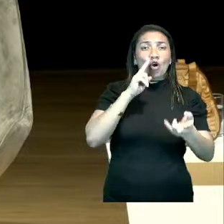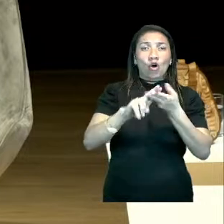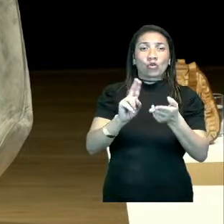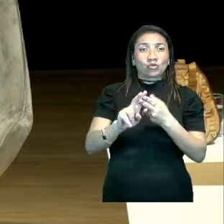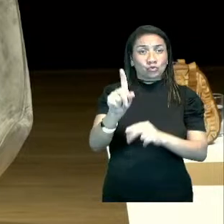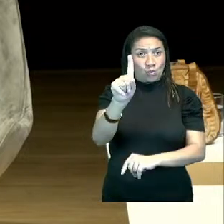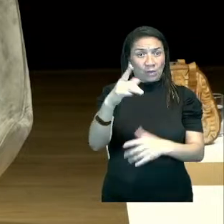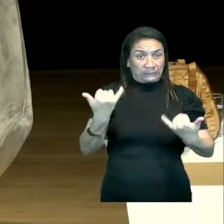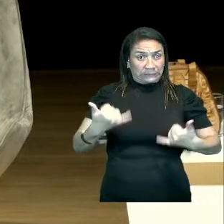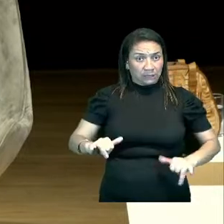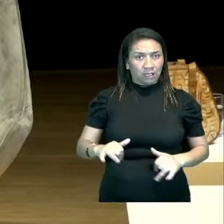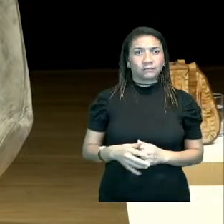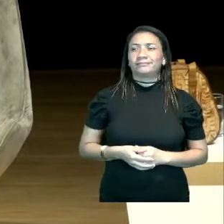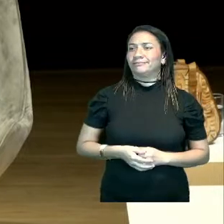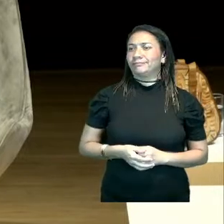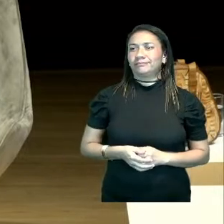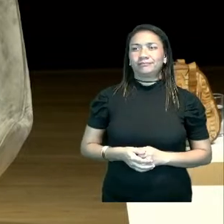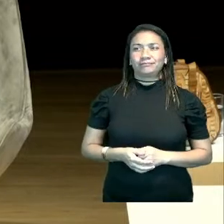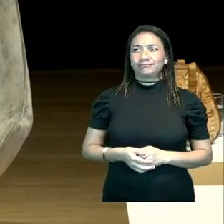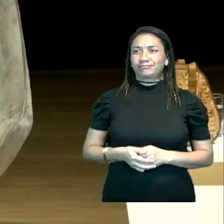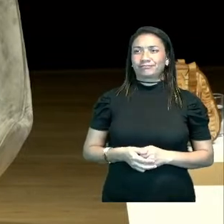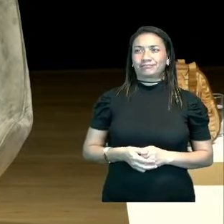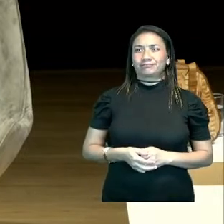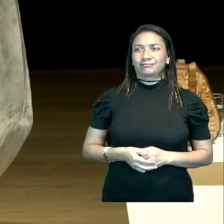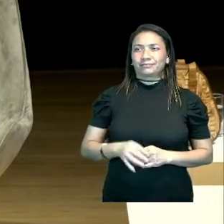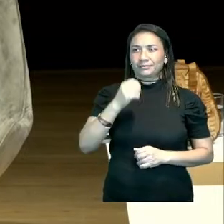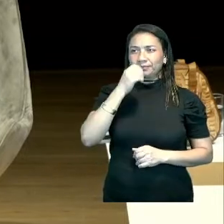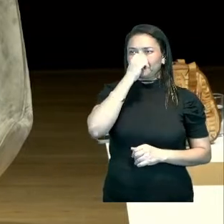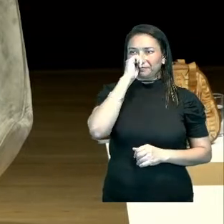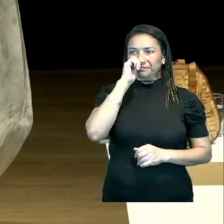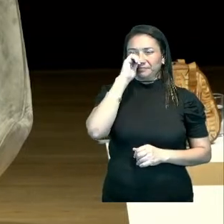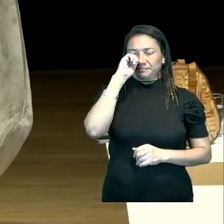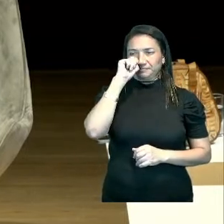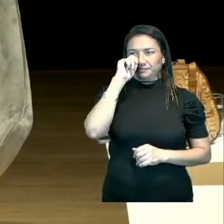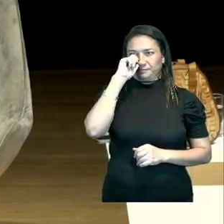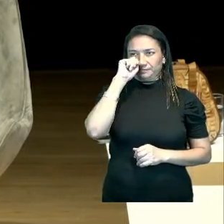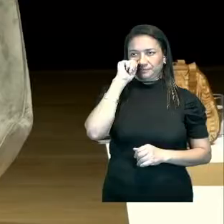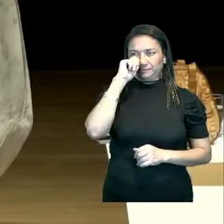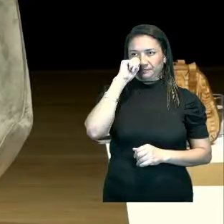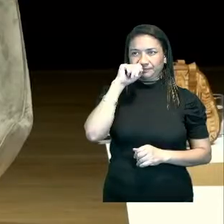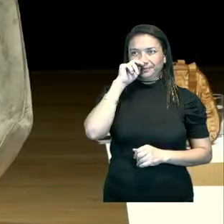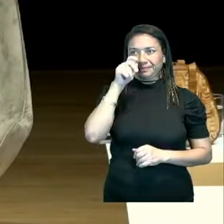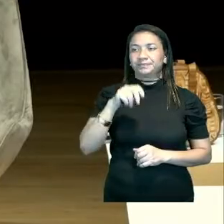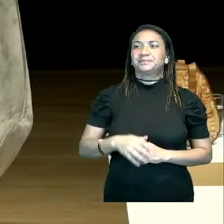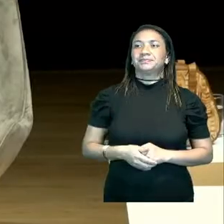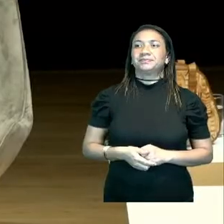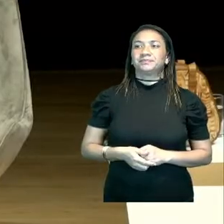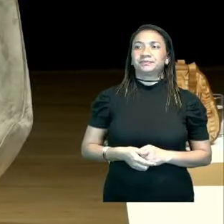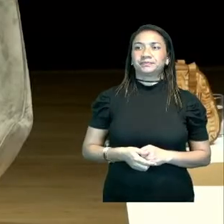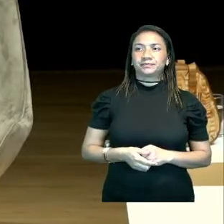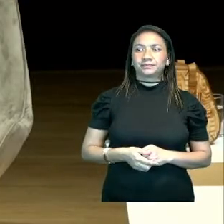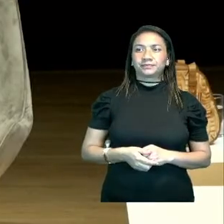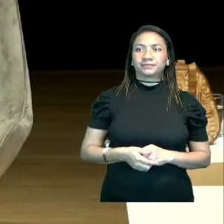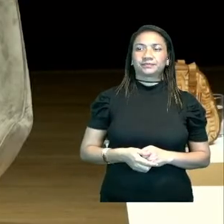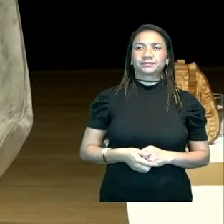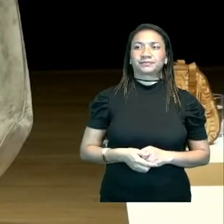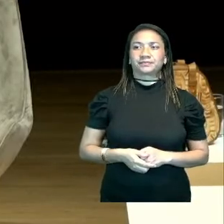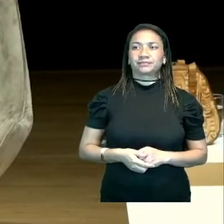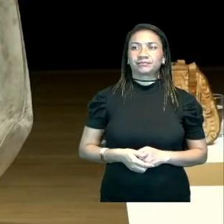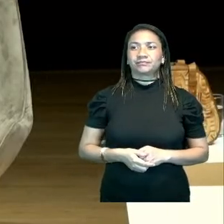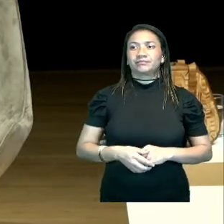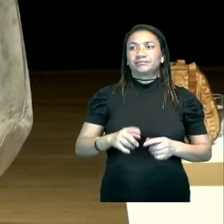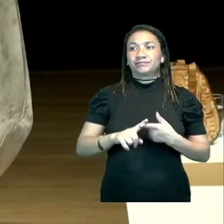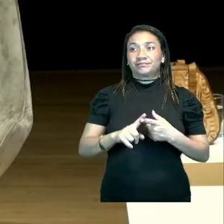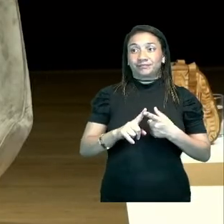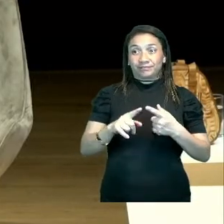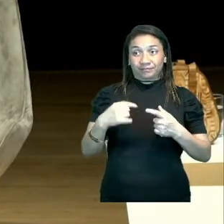is against the form of Blackness that I recognize, in which everything is connected and all